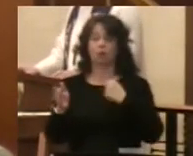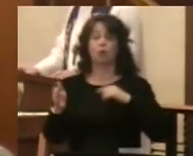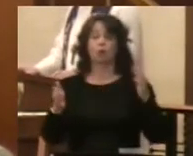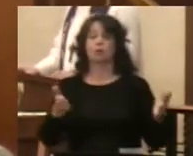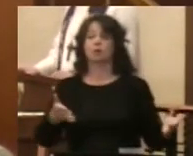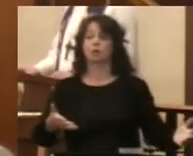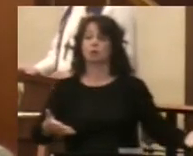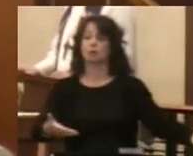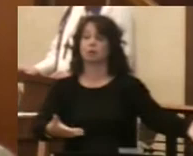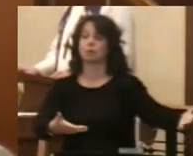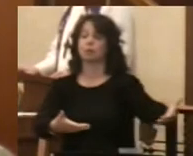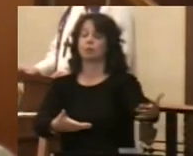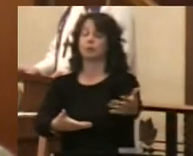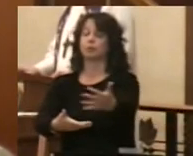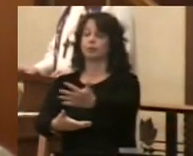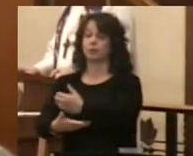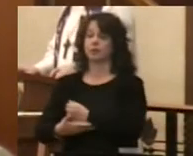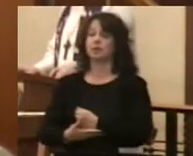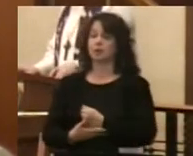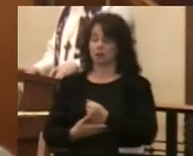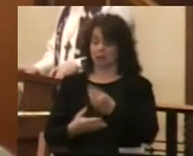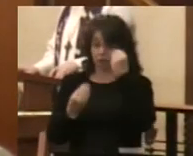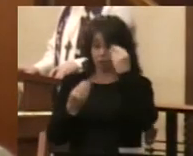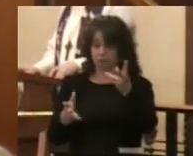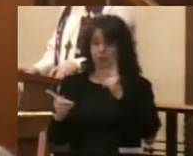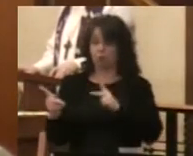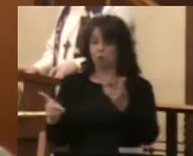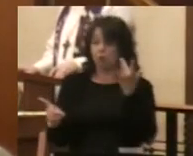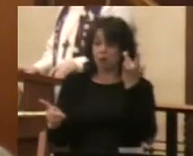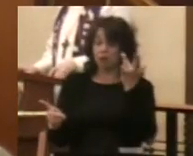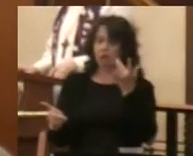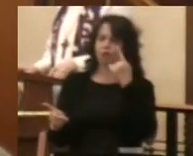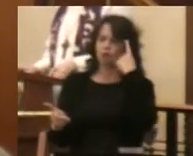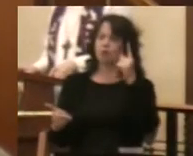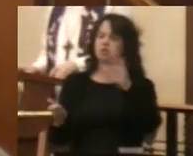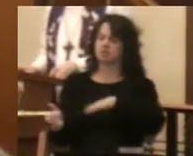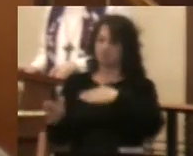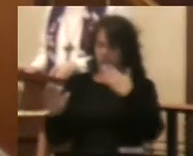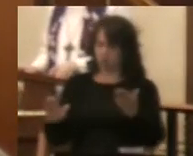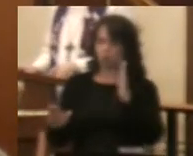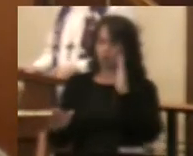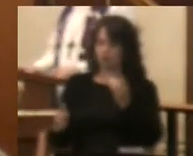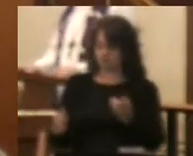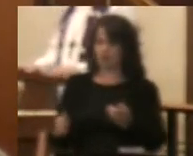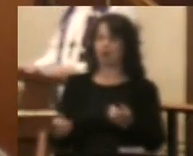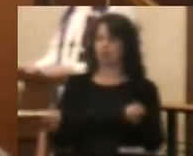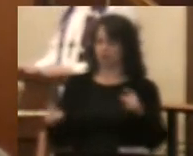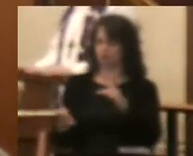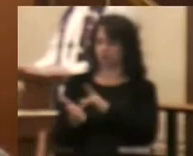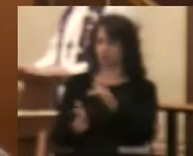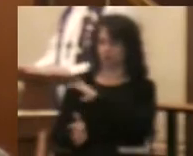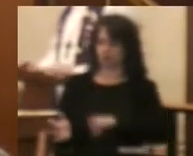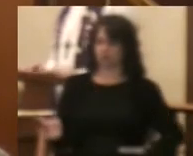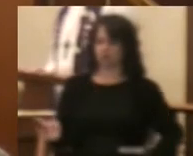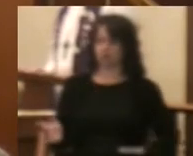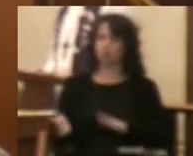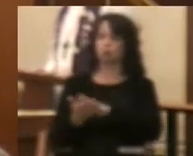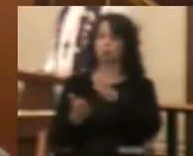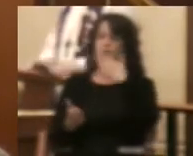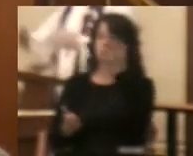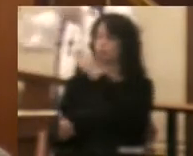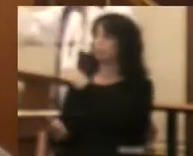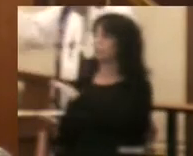this to indicate the kind of death he was to die. The Gospel of the Lord. Praise to you, O